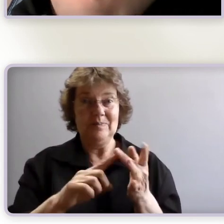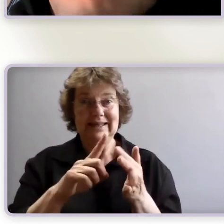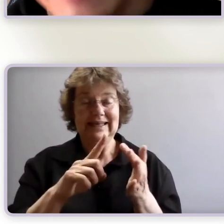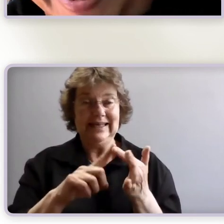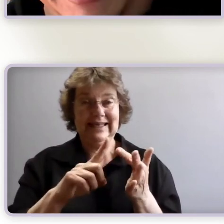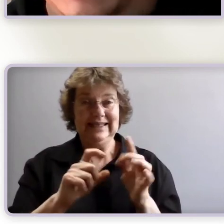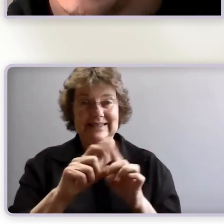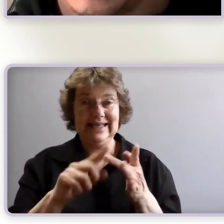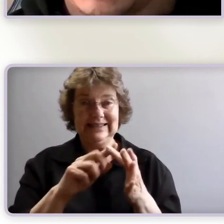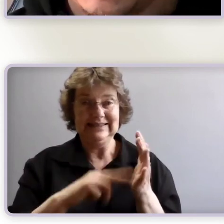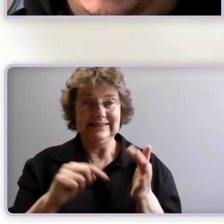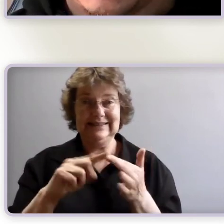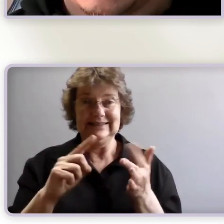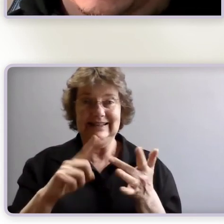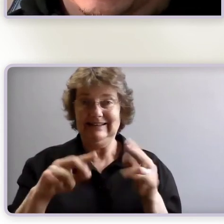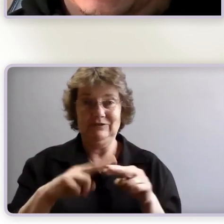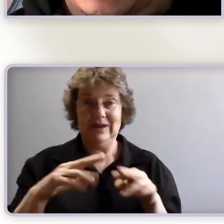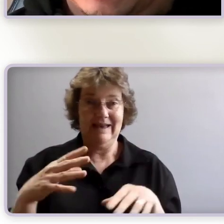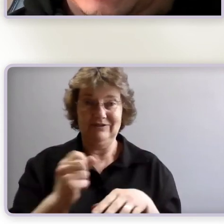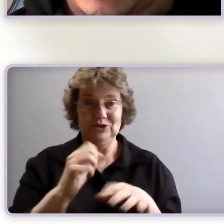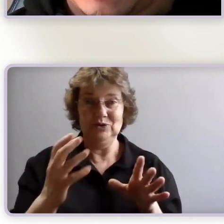Excellent. Jamie and Will?